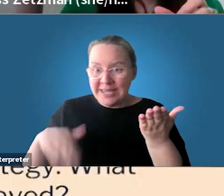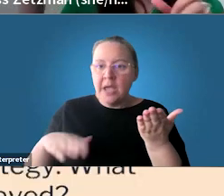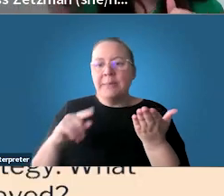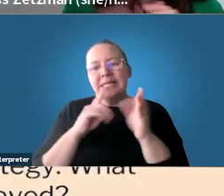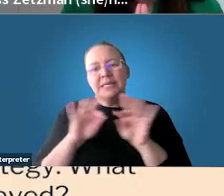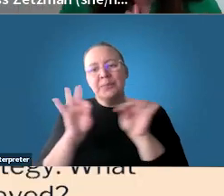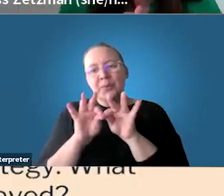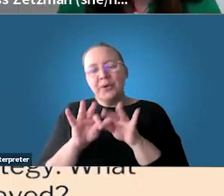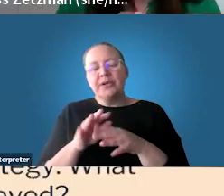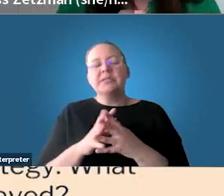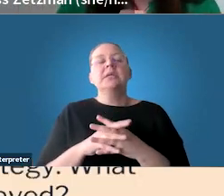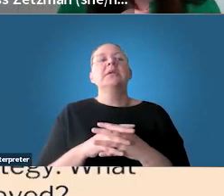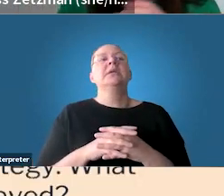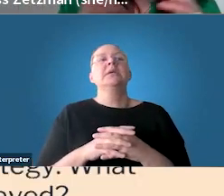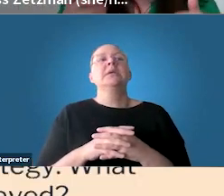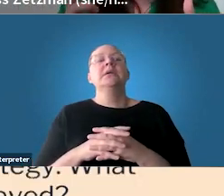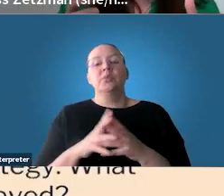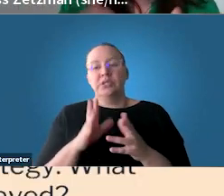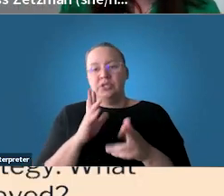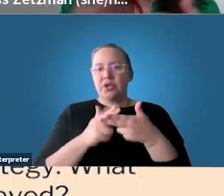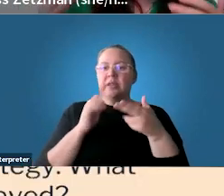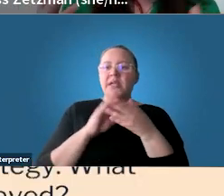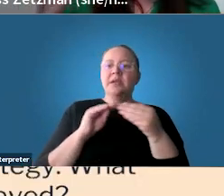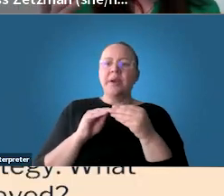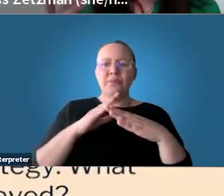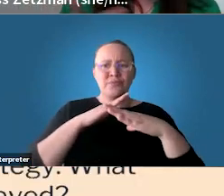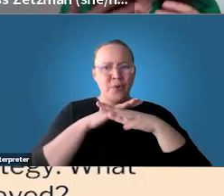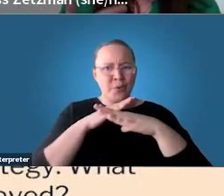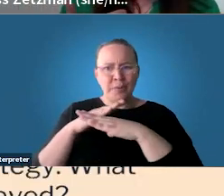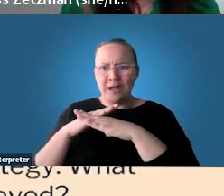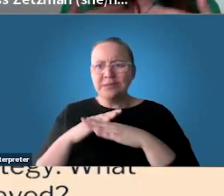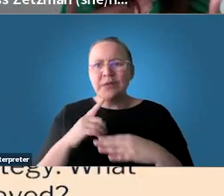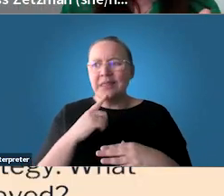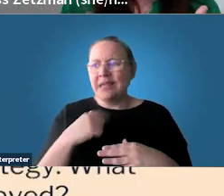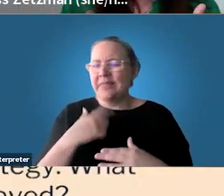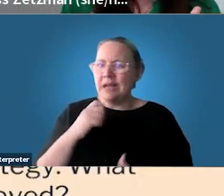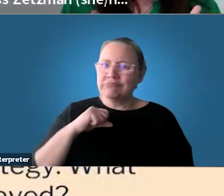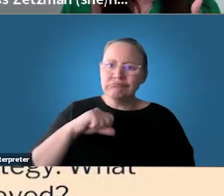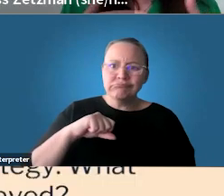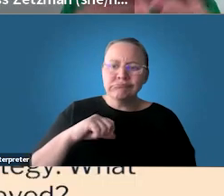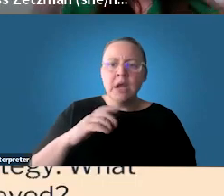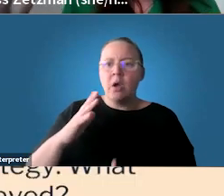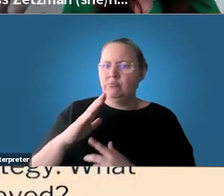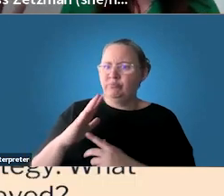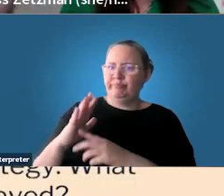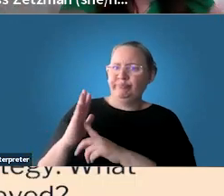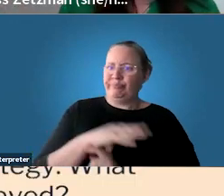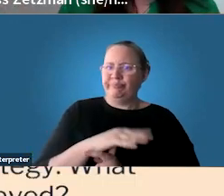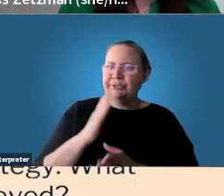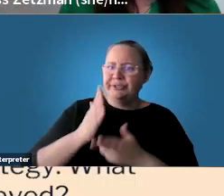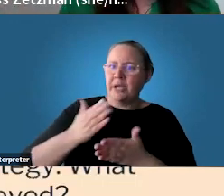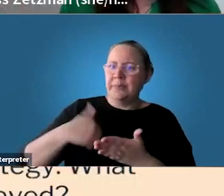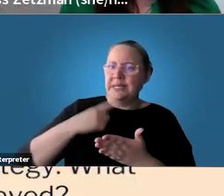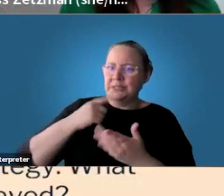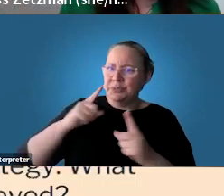important and is in the larger document, which is the narrative roadblocks, the things that we think are in the way and stopping us from being able